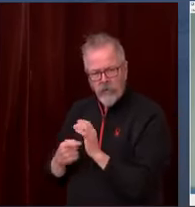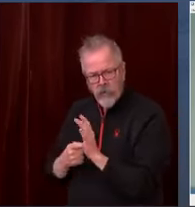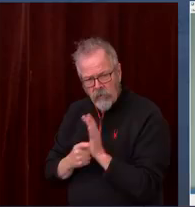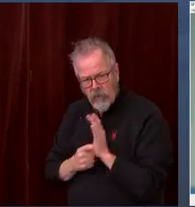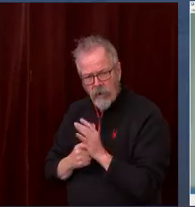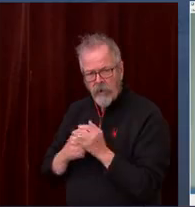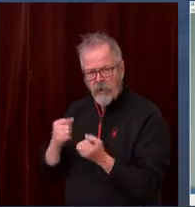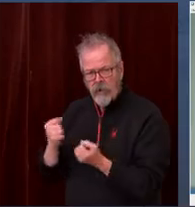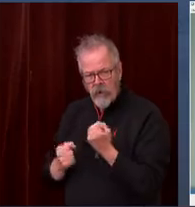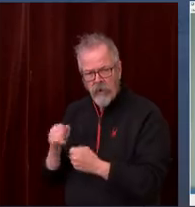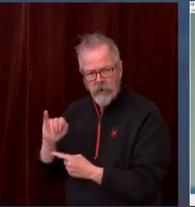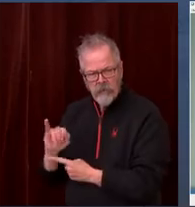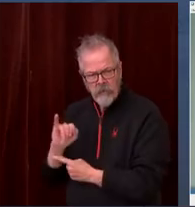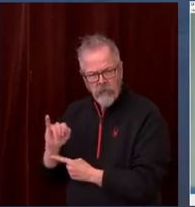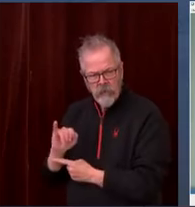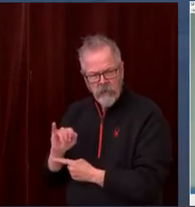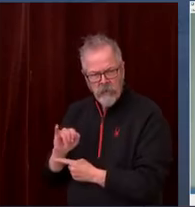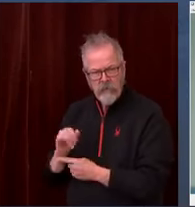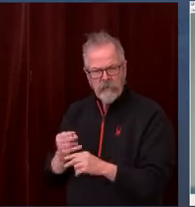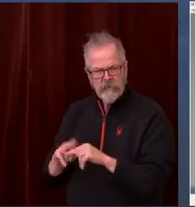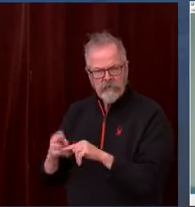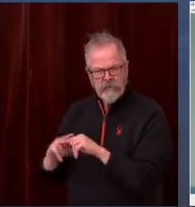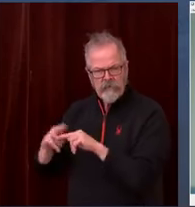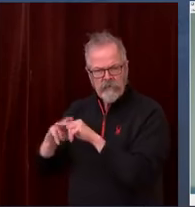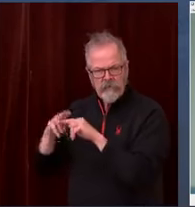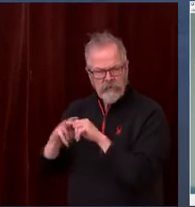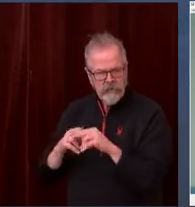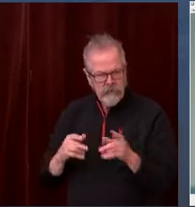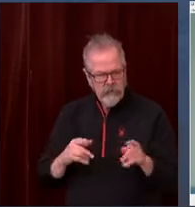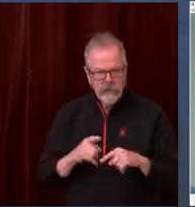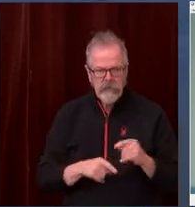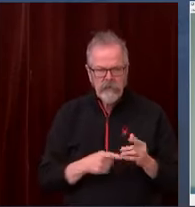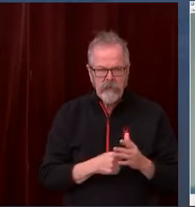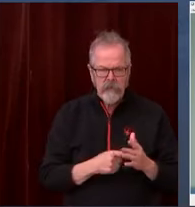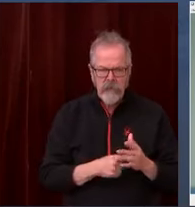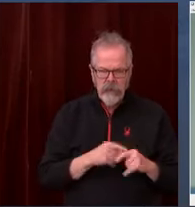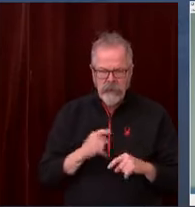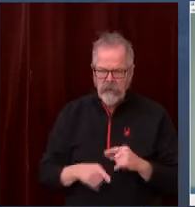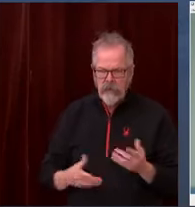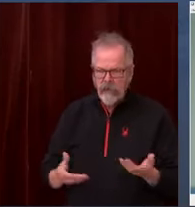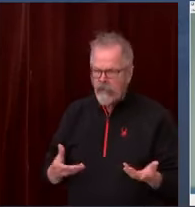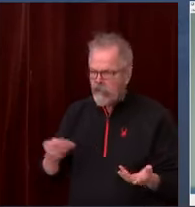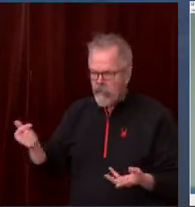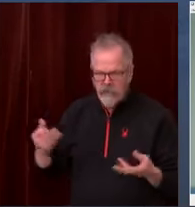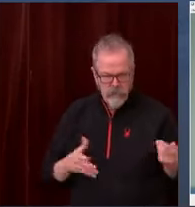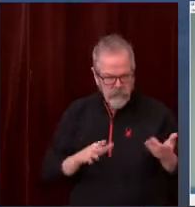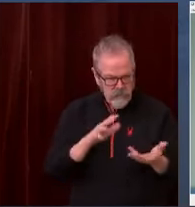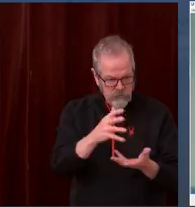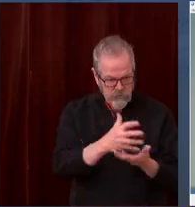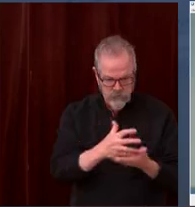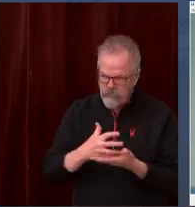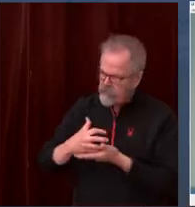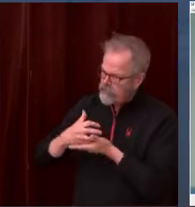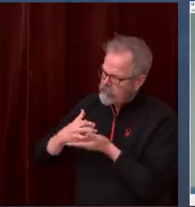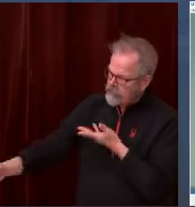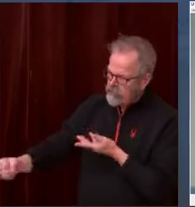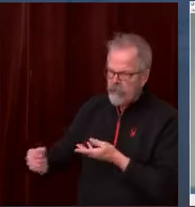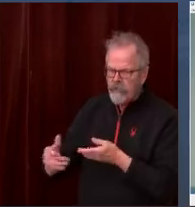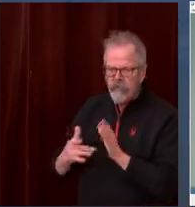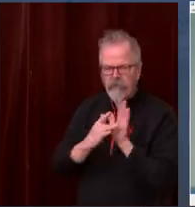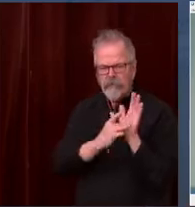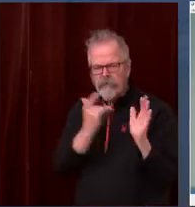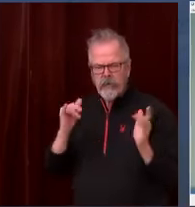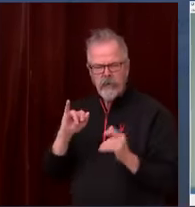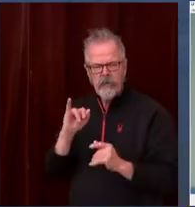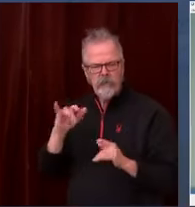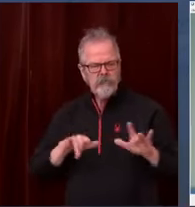can make sure that they're going to be able to have a more affordable car insurance as opposed to seeing it escalate